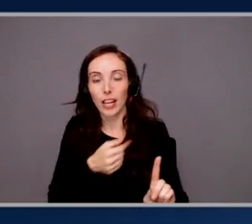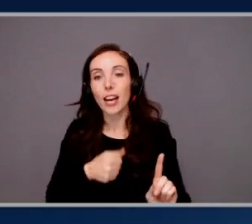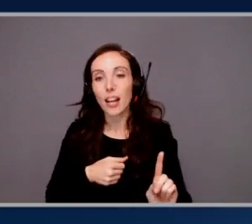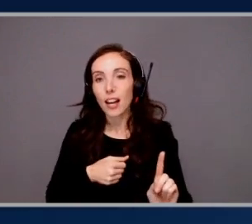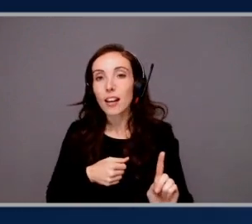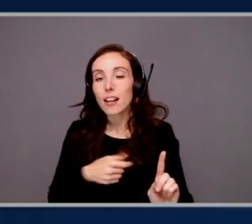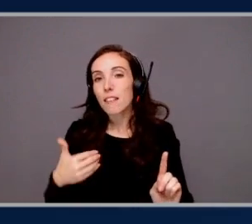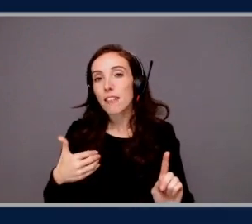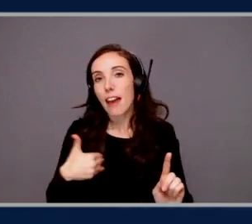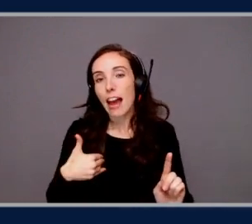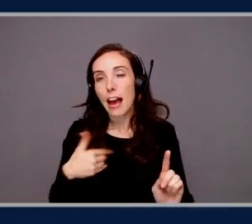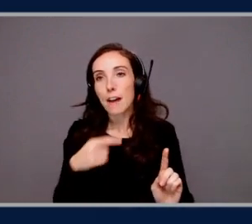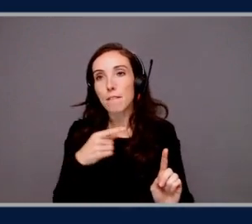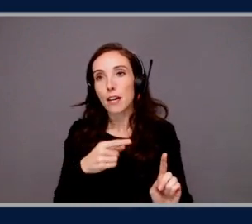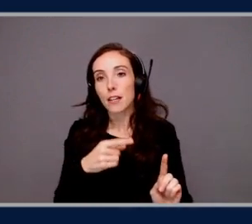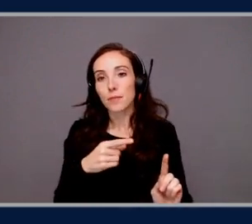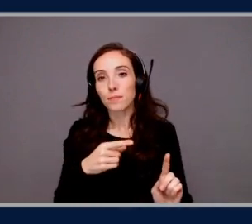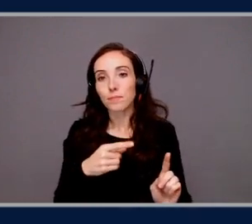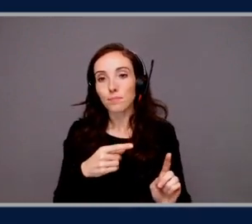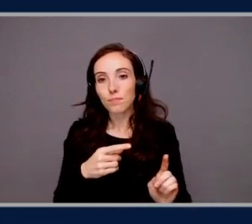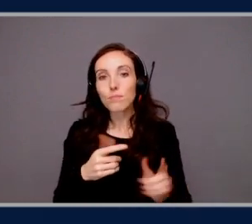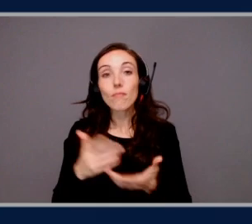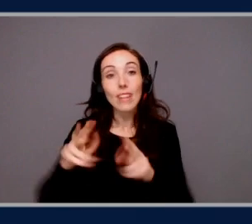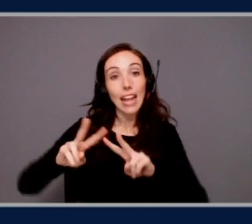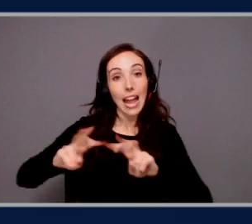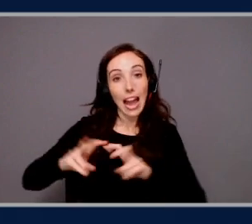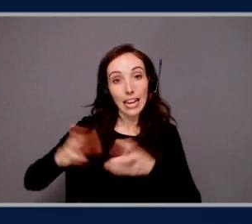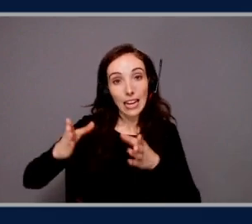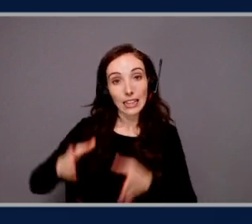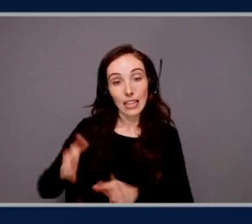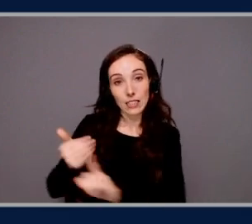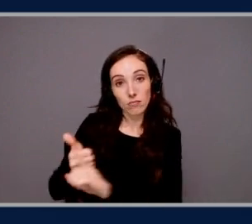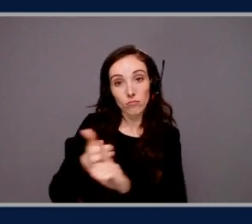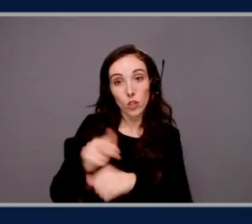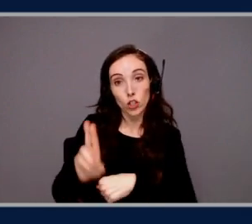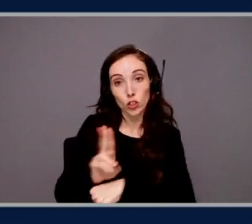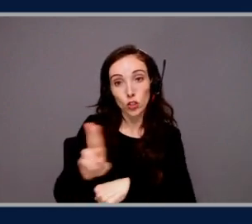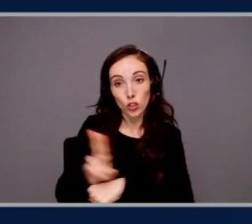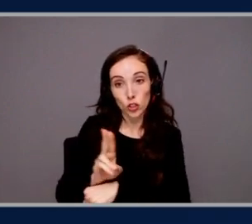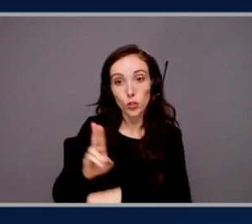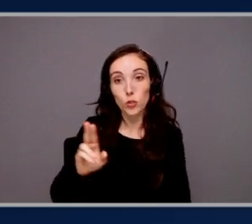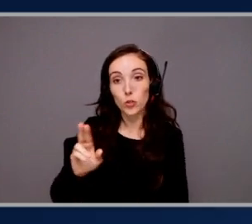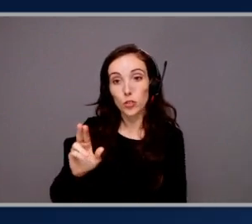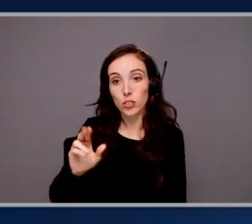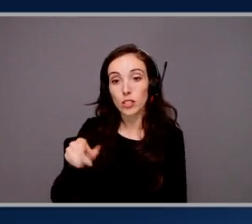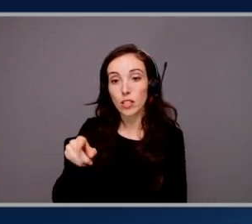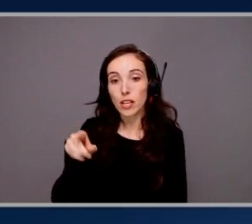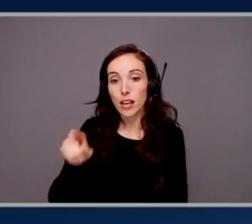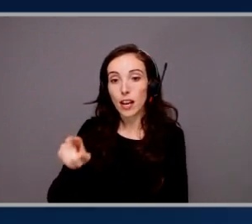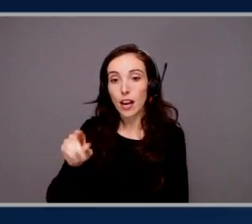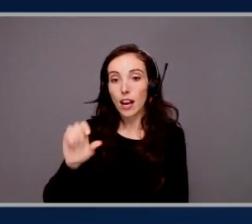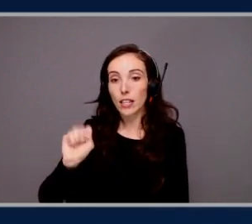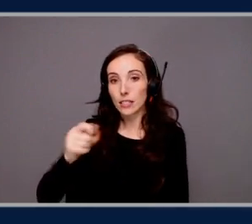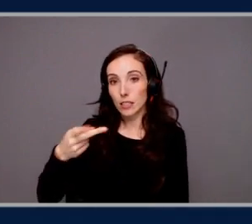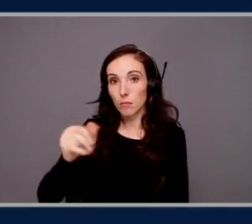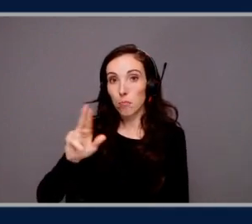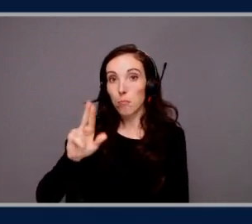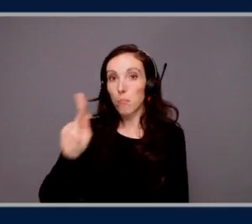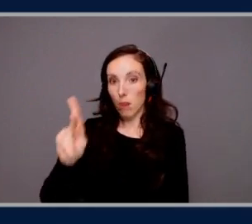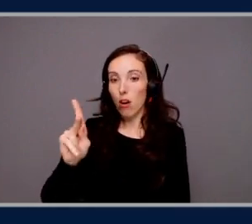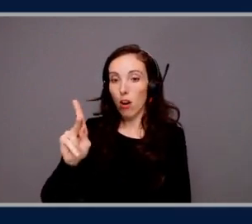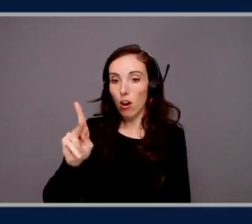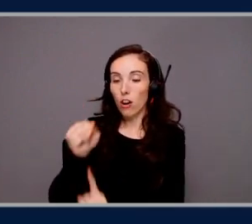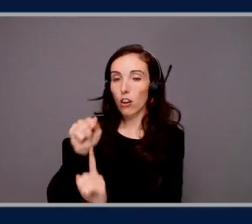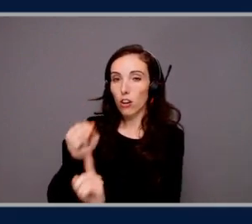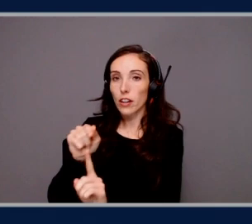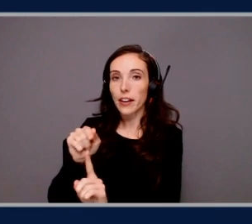have some analysts who use Spark prevalently, and some